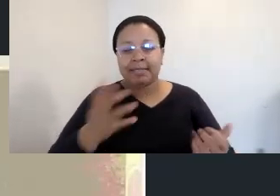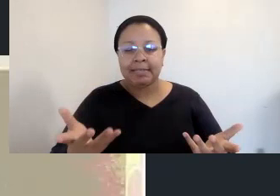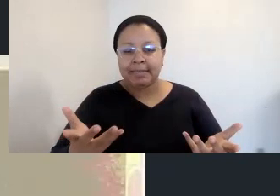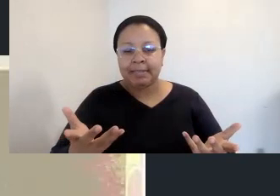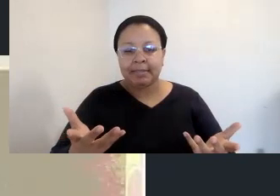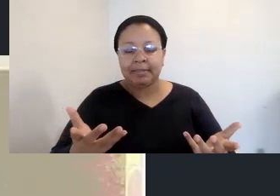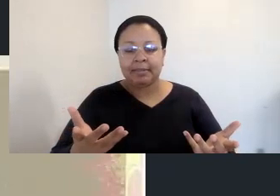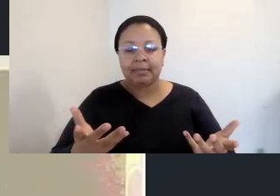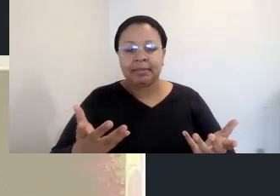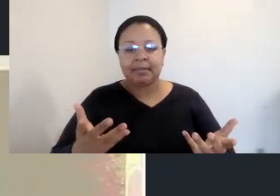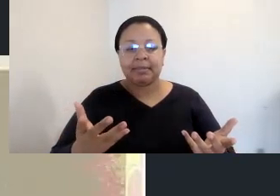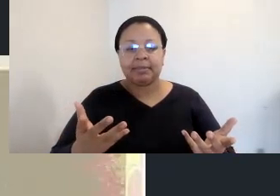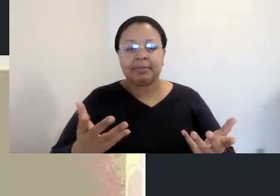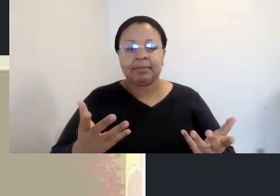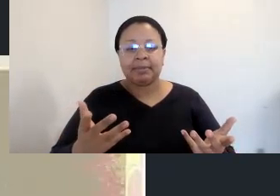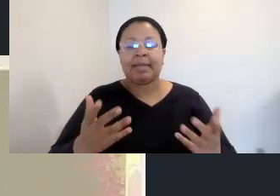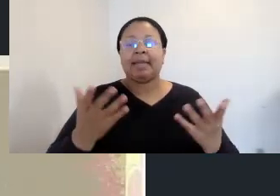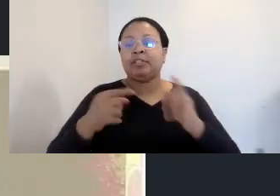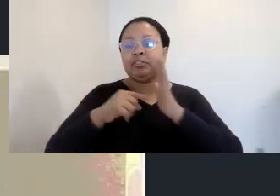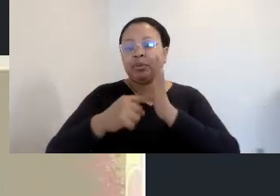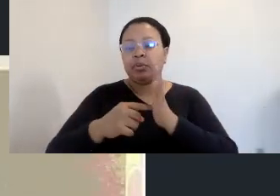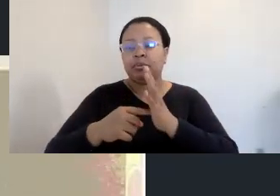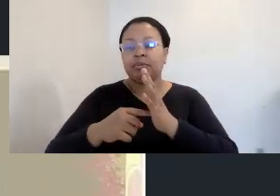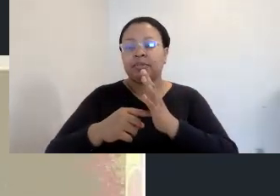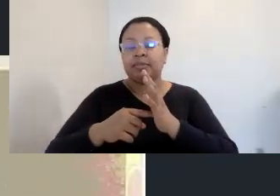it's really a culmination of just a systemic racism